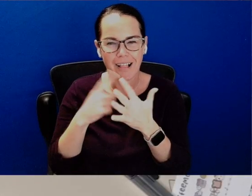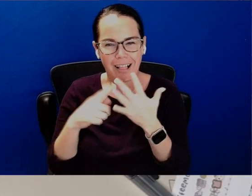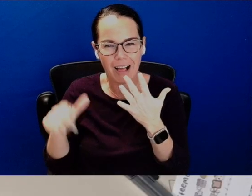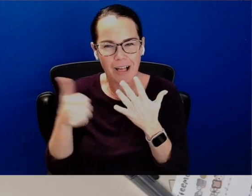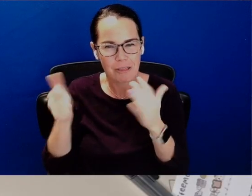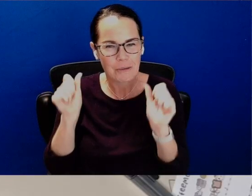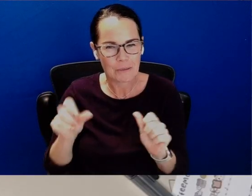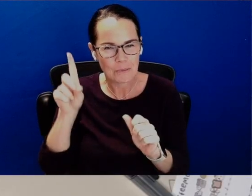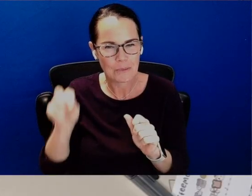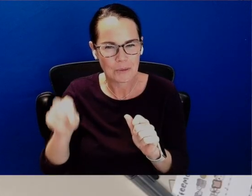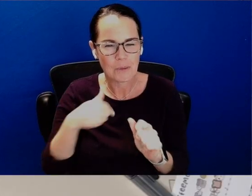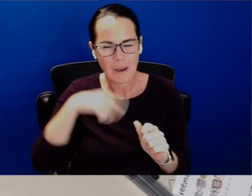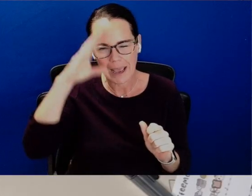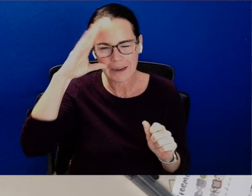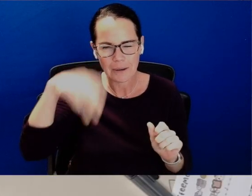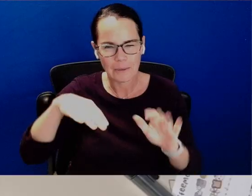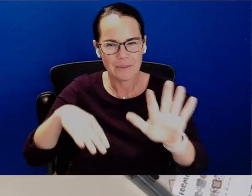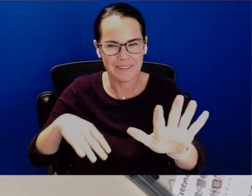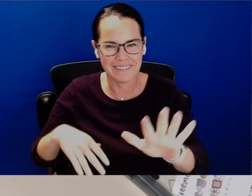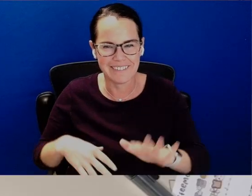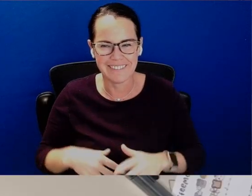know.